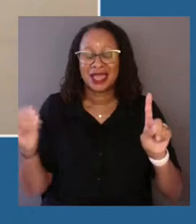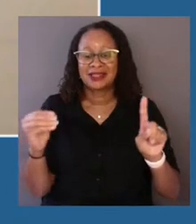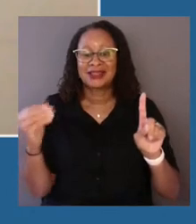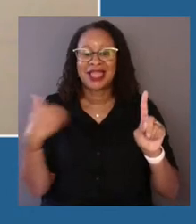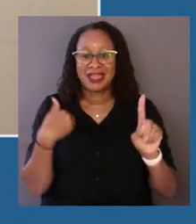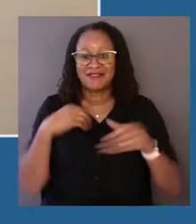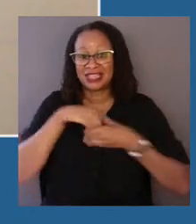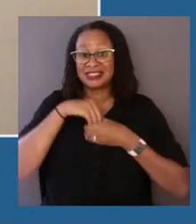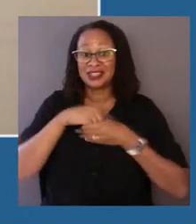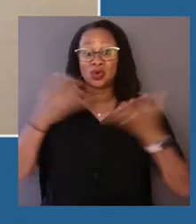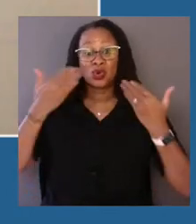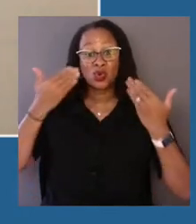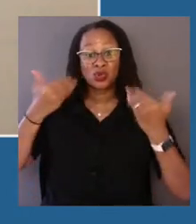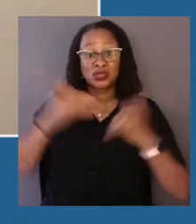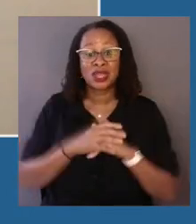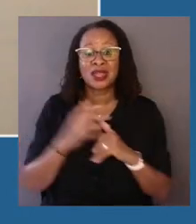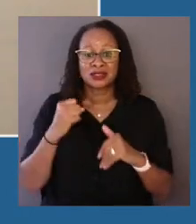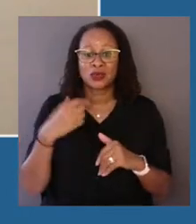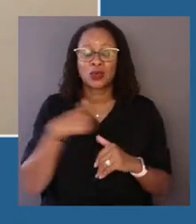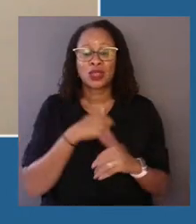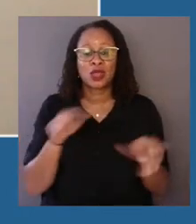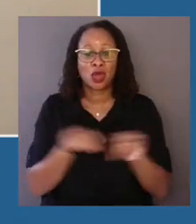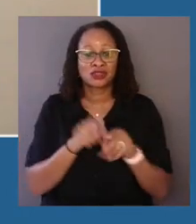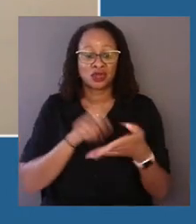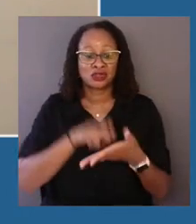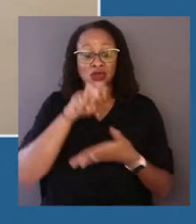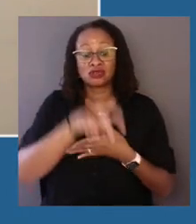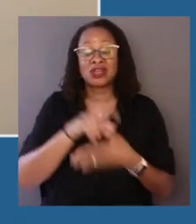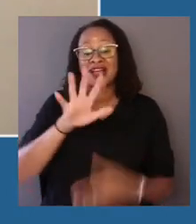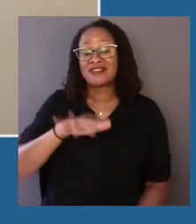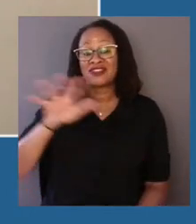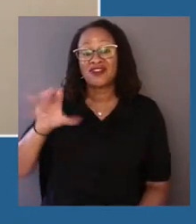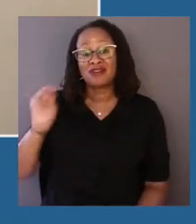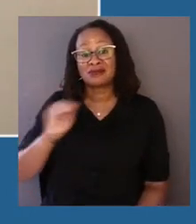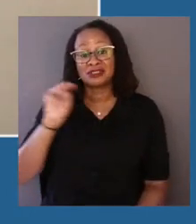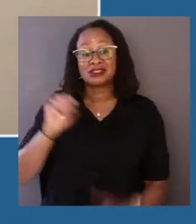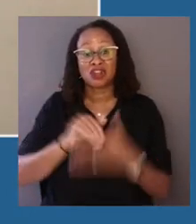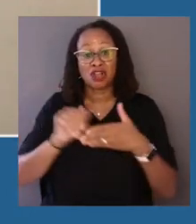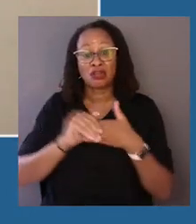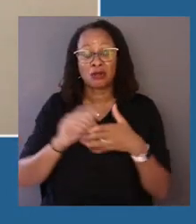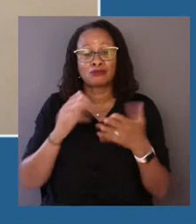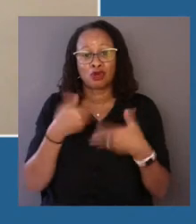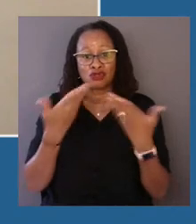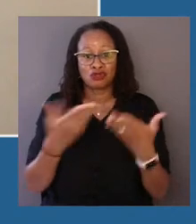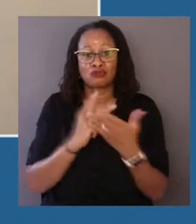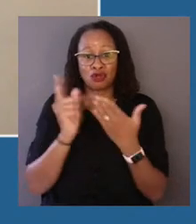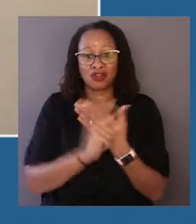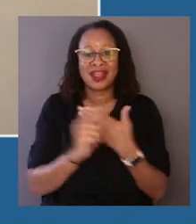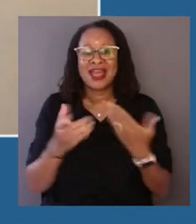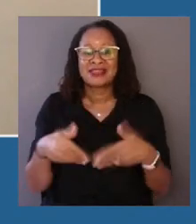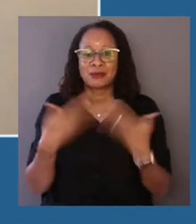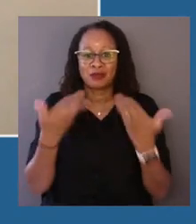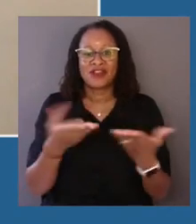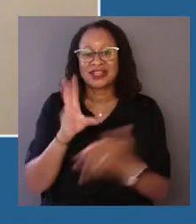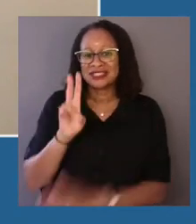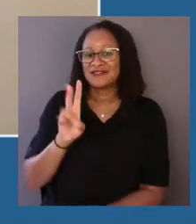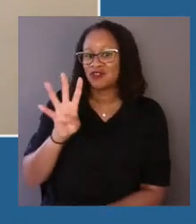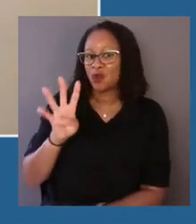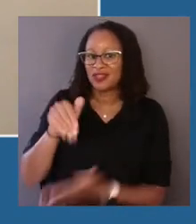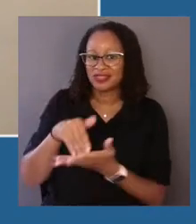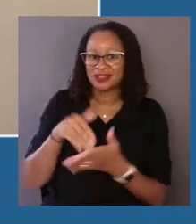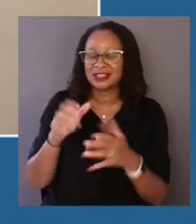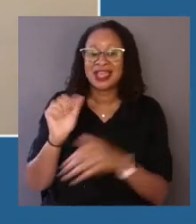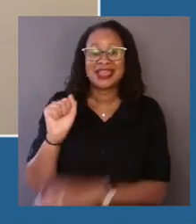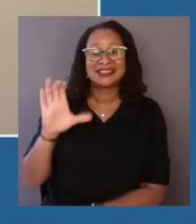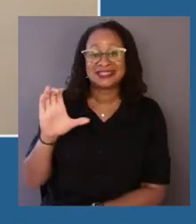cooling. So we also launched a $55 million program that provided 74,000 air conditioners to low-income and vulnerable New